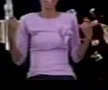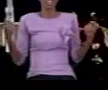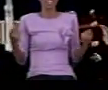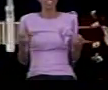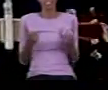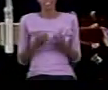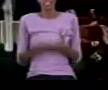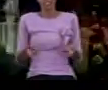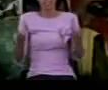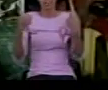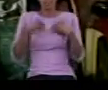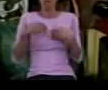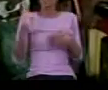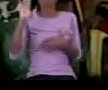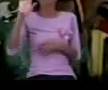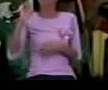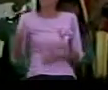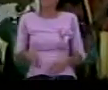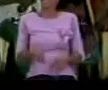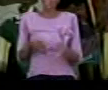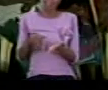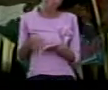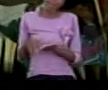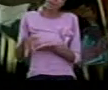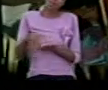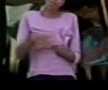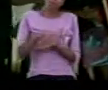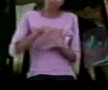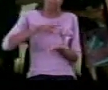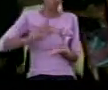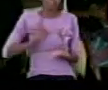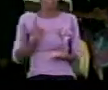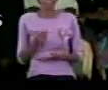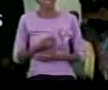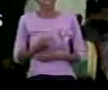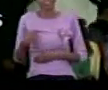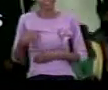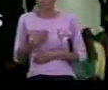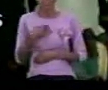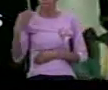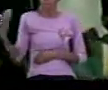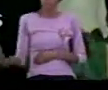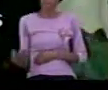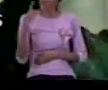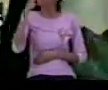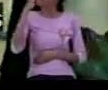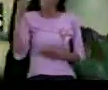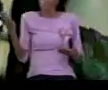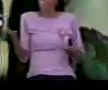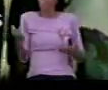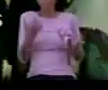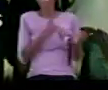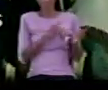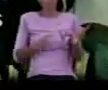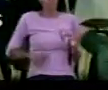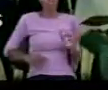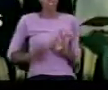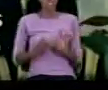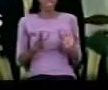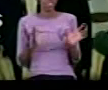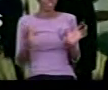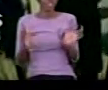Hosanna, come have your way among us. We welcome you here,